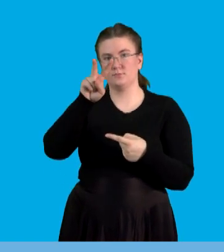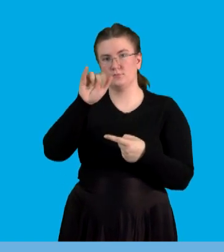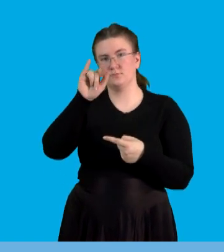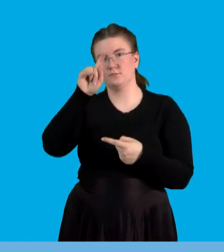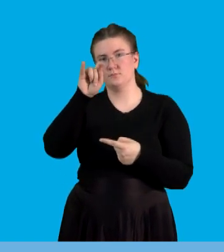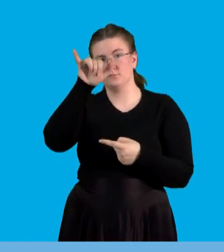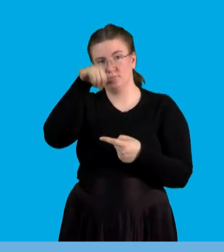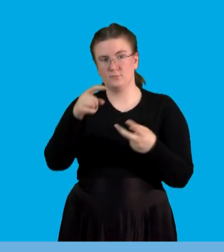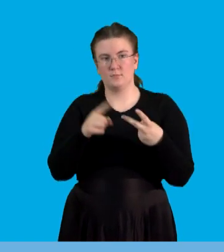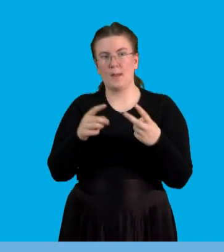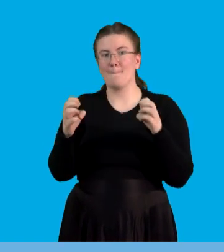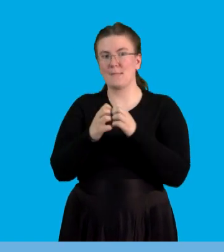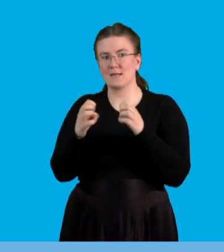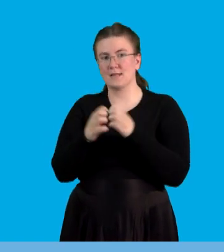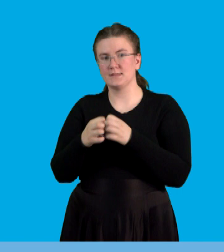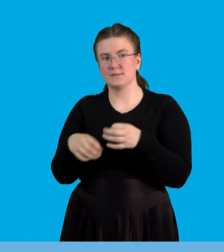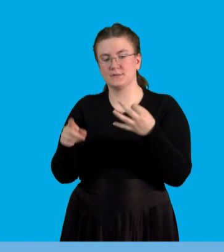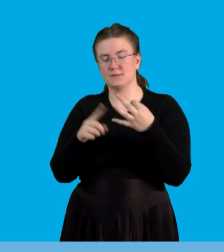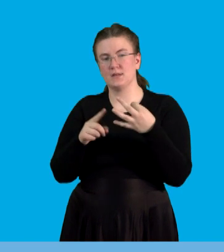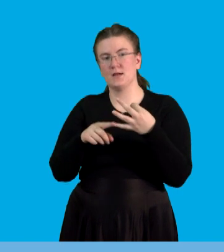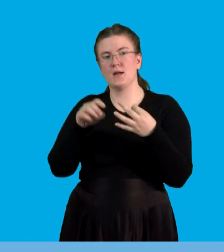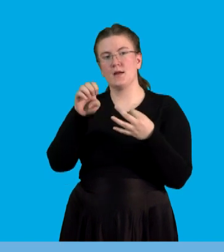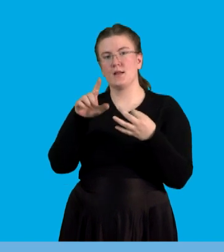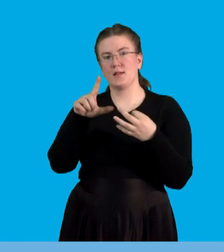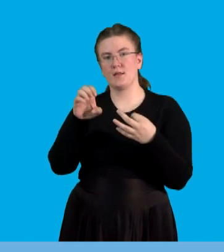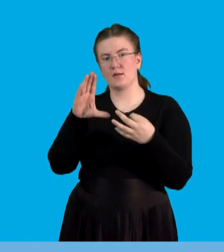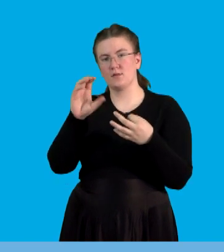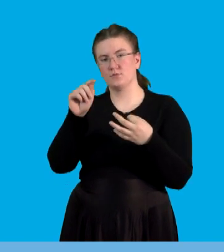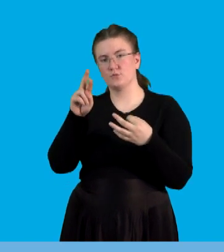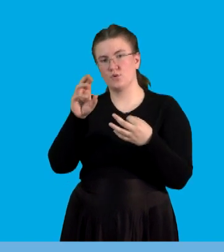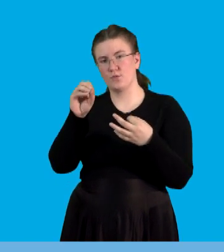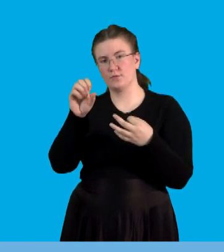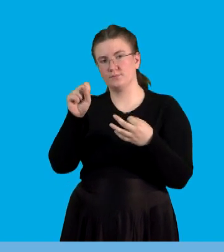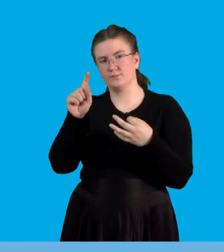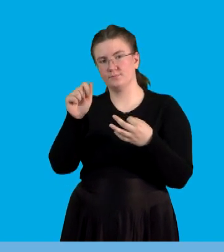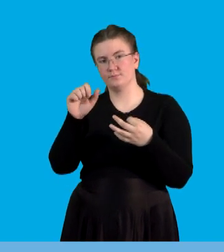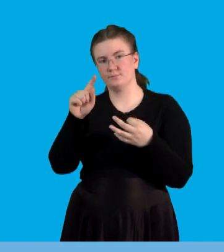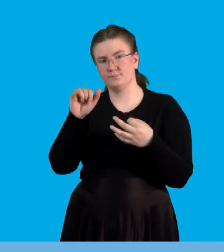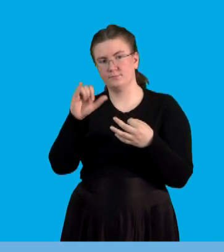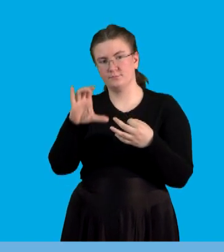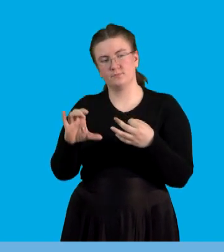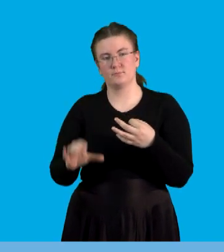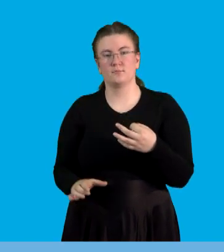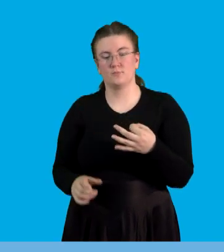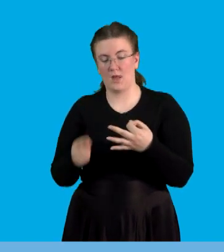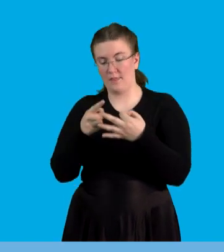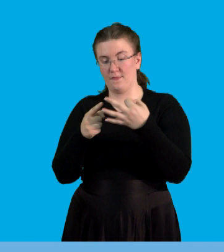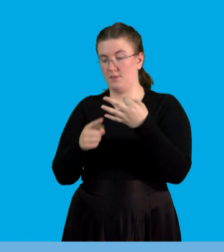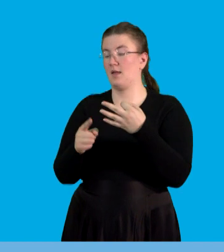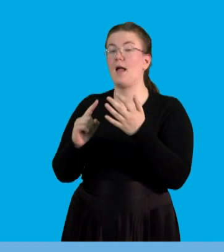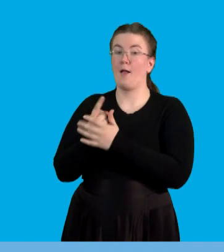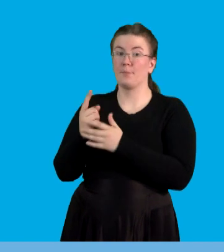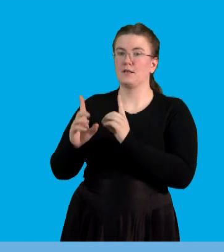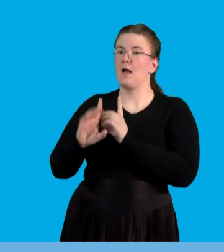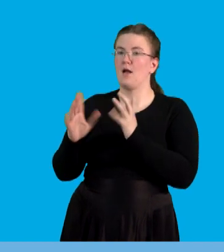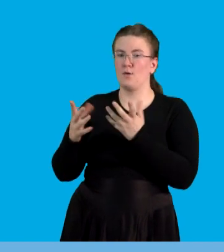force, we have the magnetic force, and then lastly we also have the electrostatic force. So all of these three forces are acting at a distance.